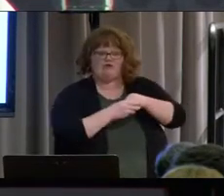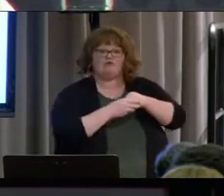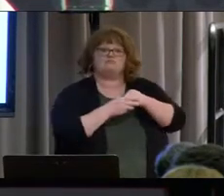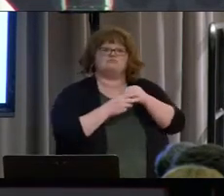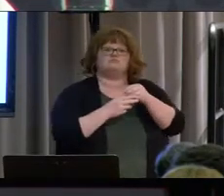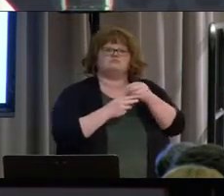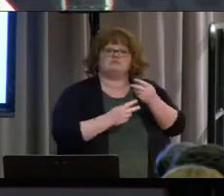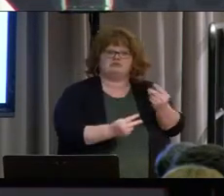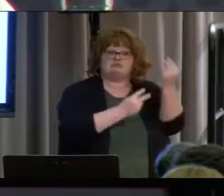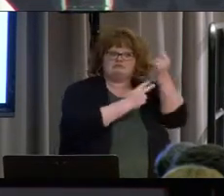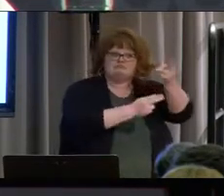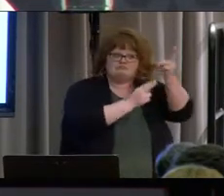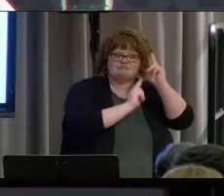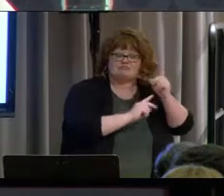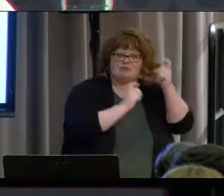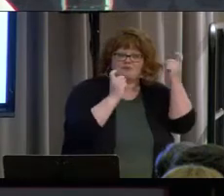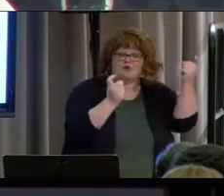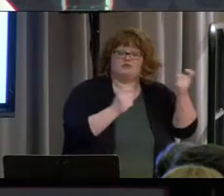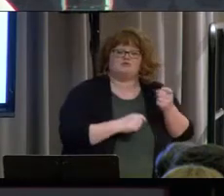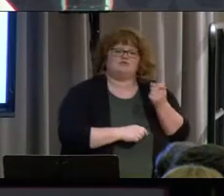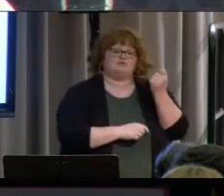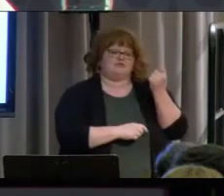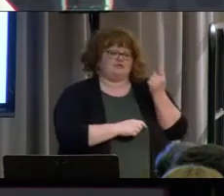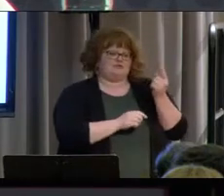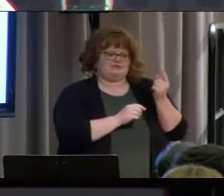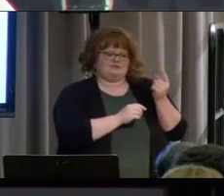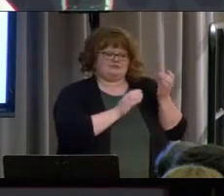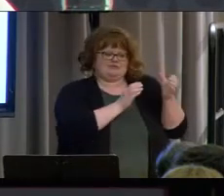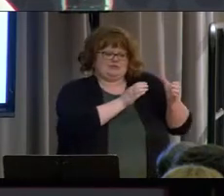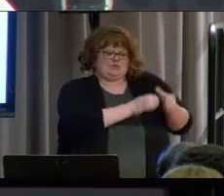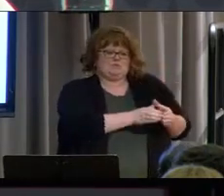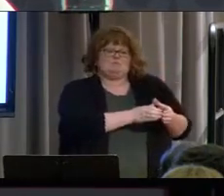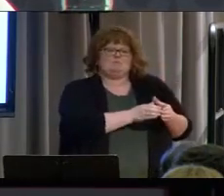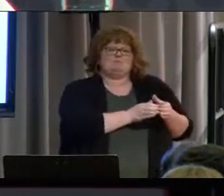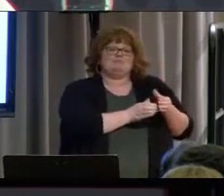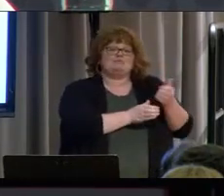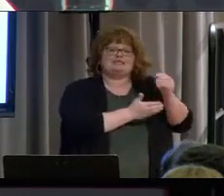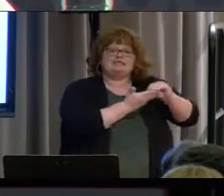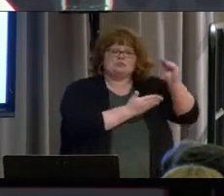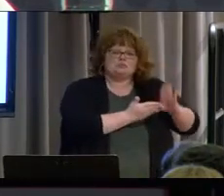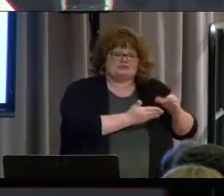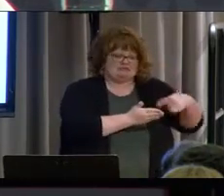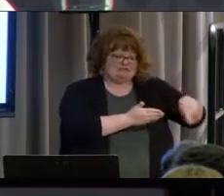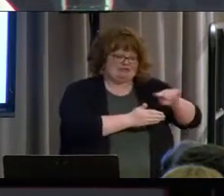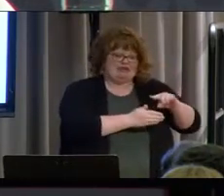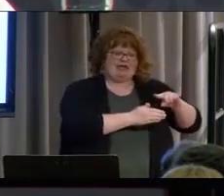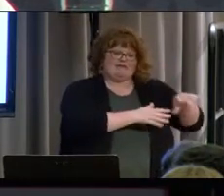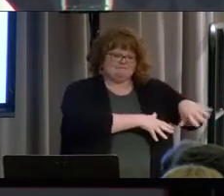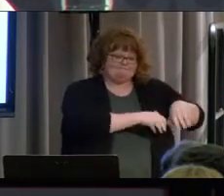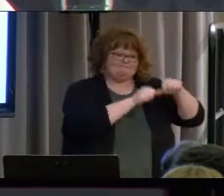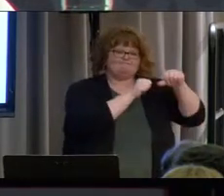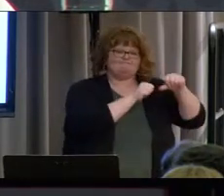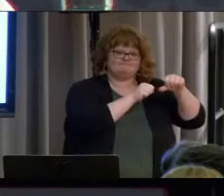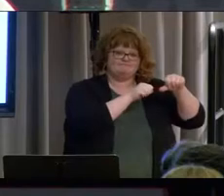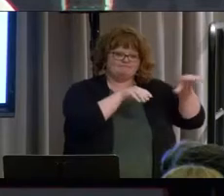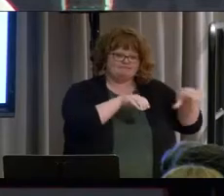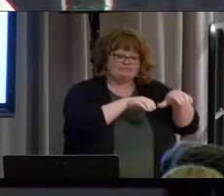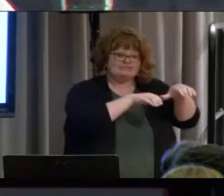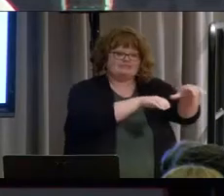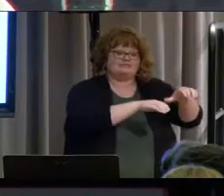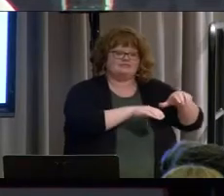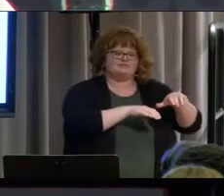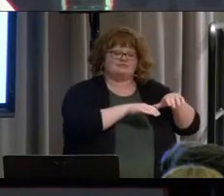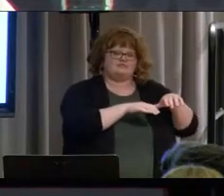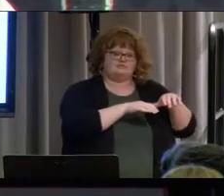advisor, not more than 10 students, commemorate this huge piece